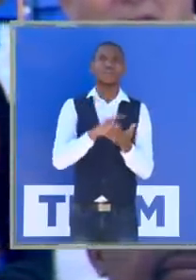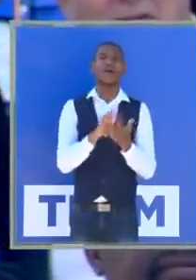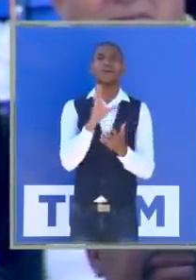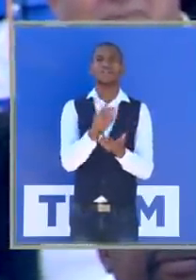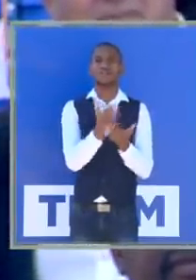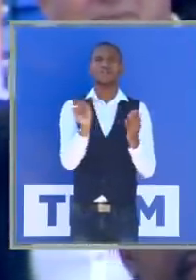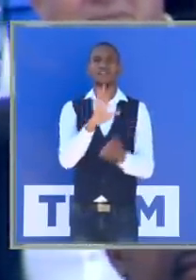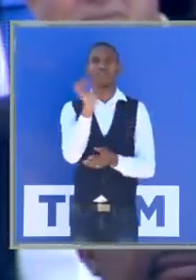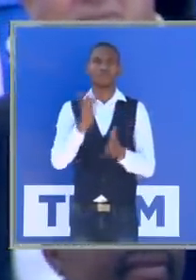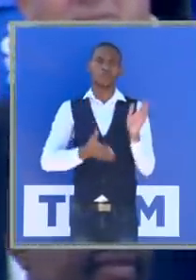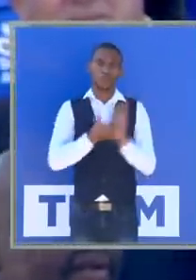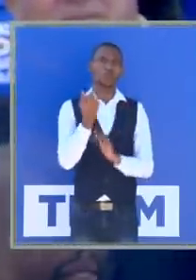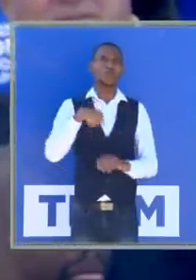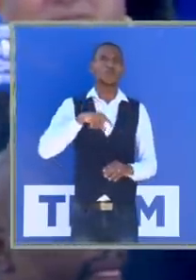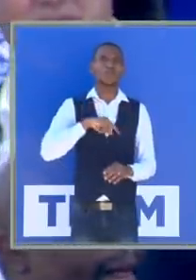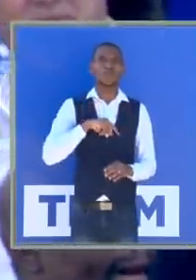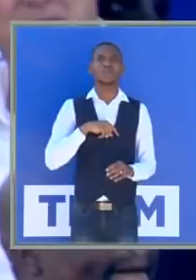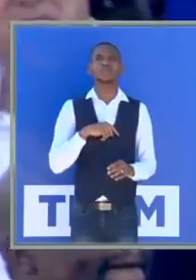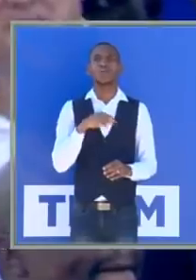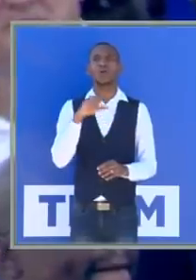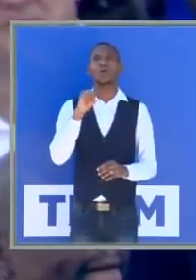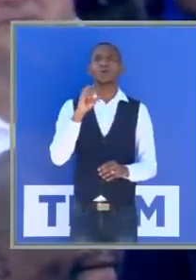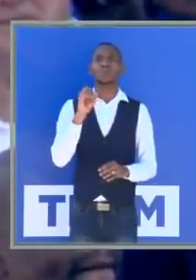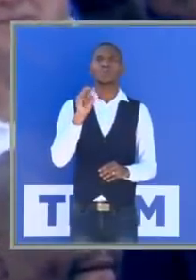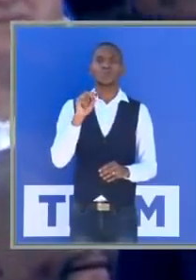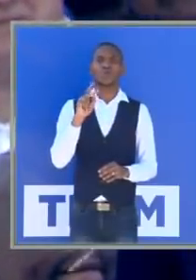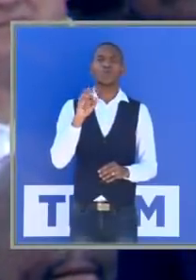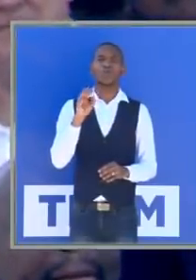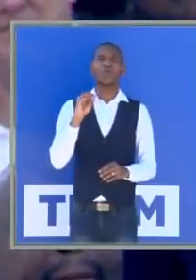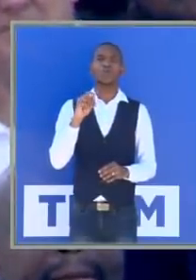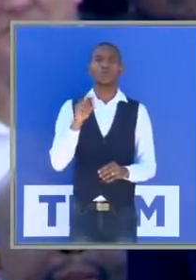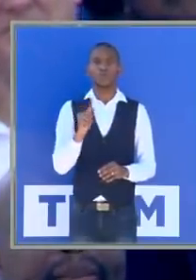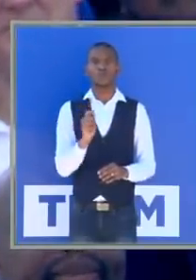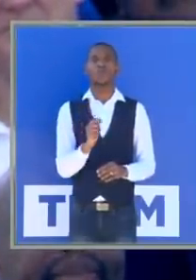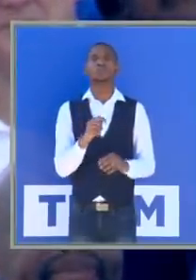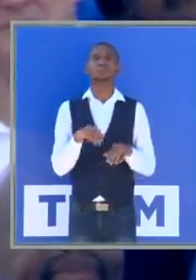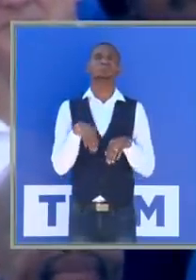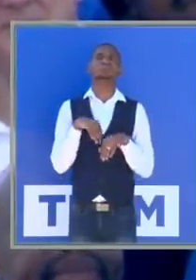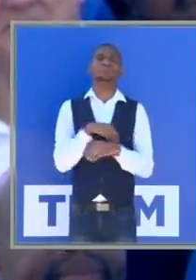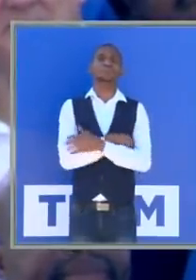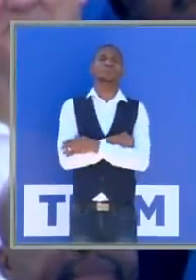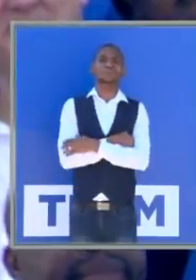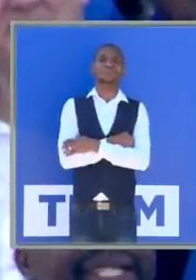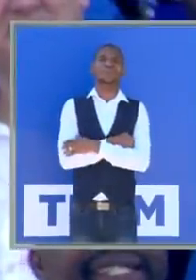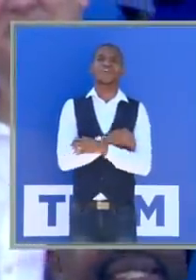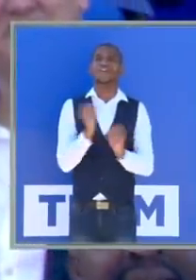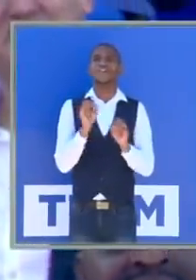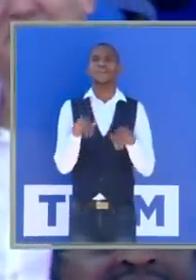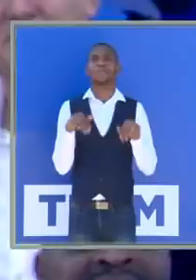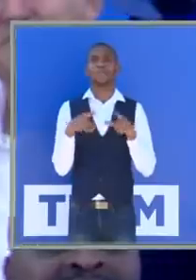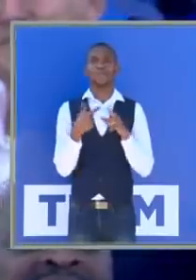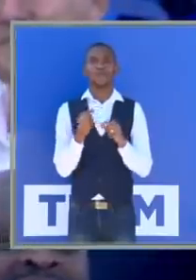Africans, Arieng, Sankomota wonders. They said, Uduzu putile matsoho,